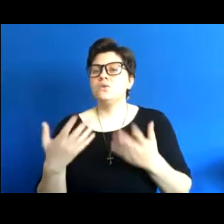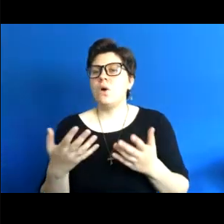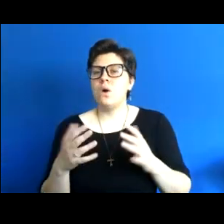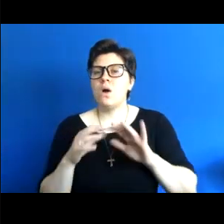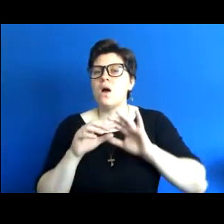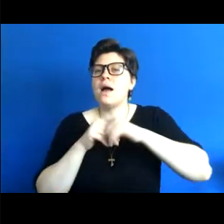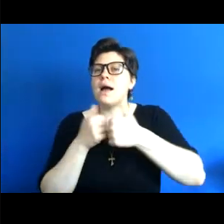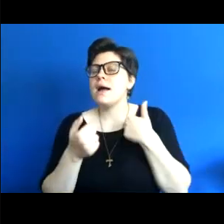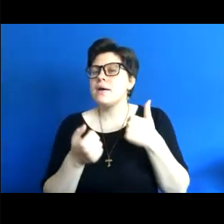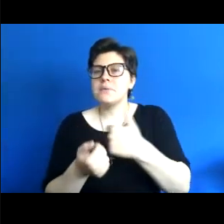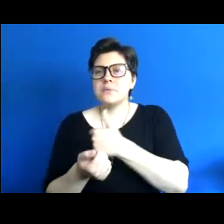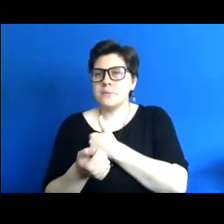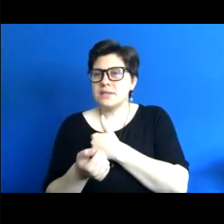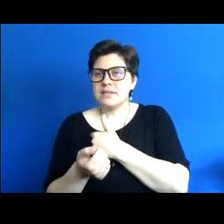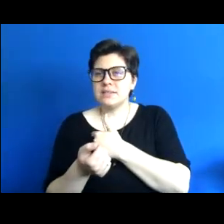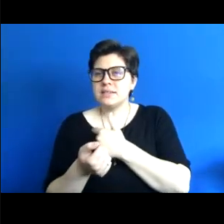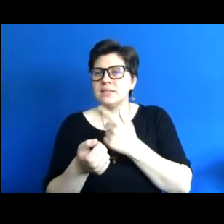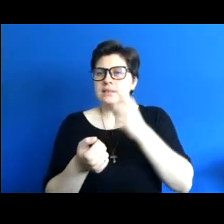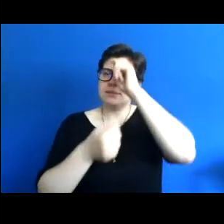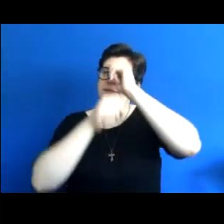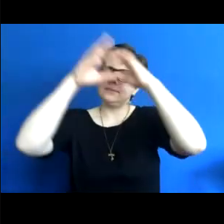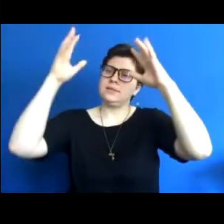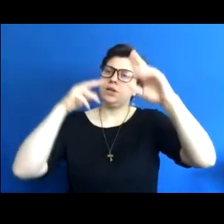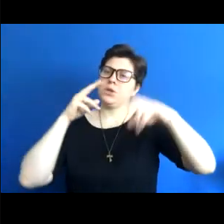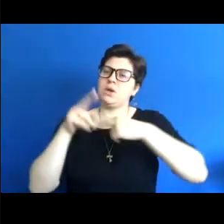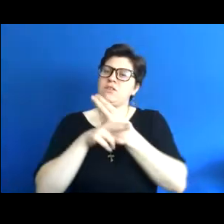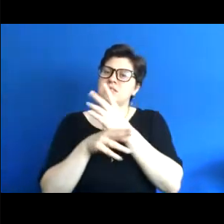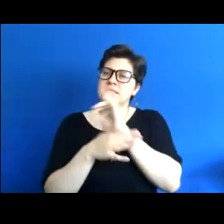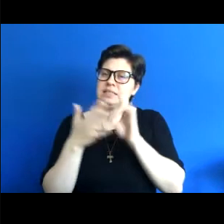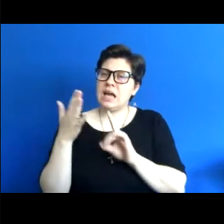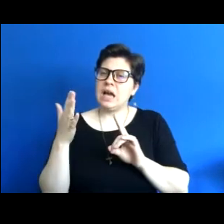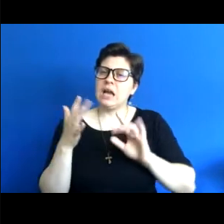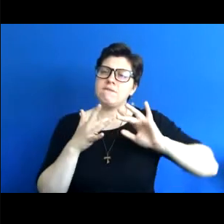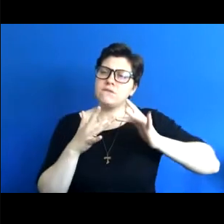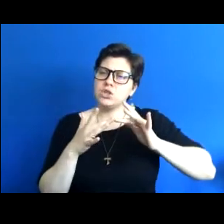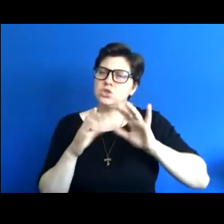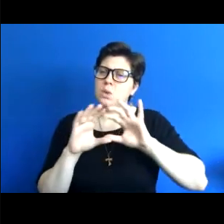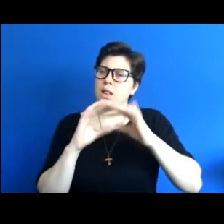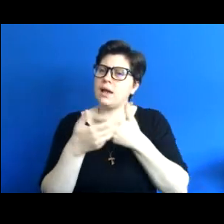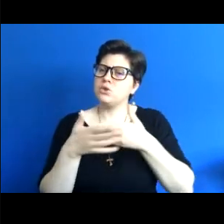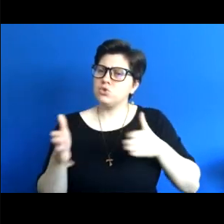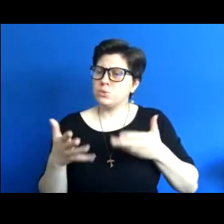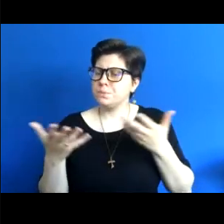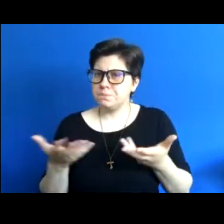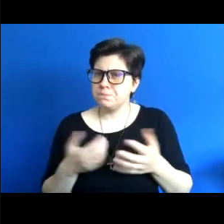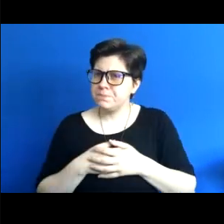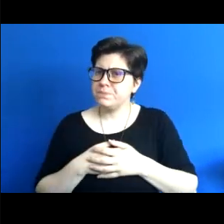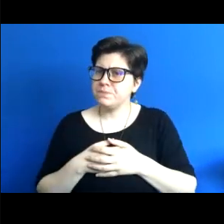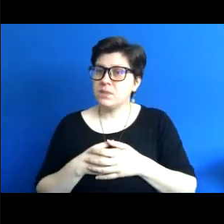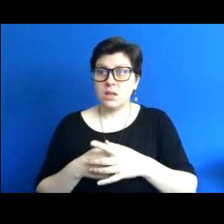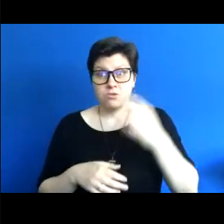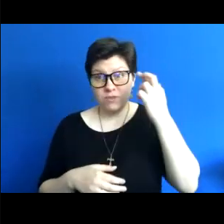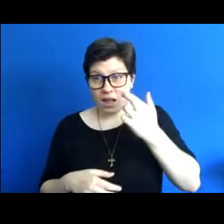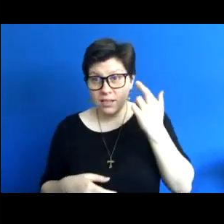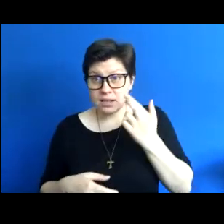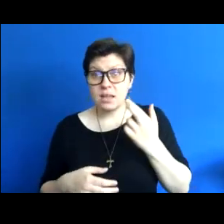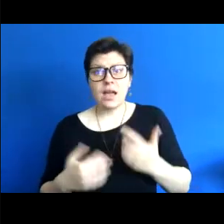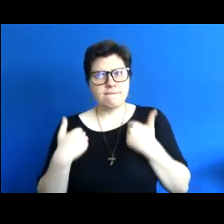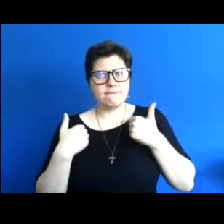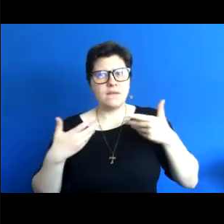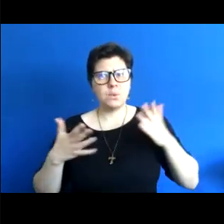about universal design in a virtual classroom, in a virtual setting? And the reality is there are ways to